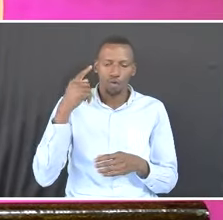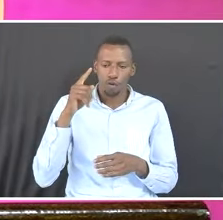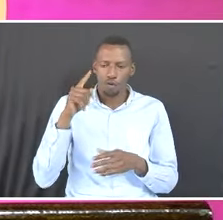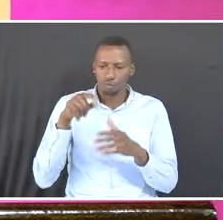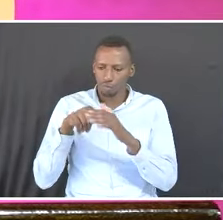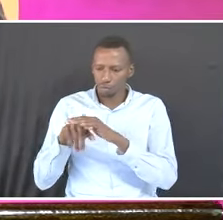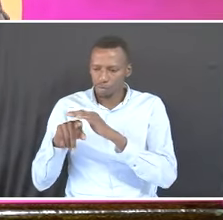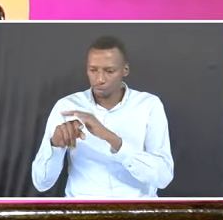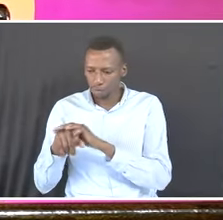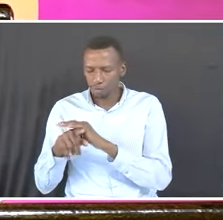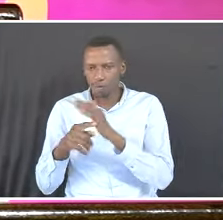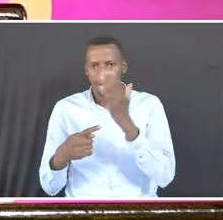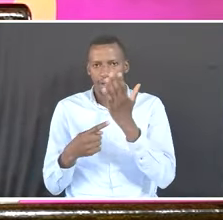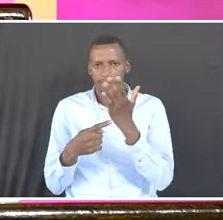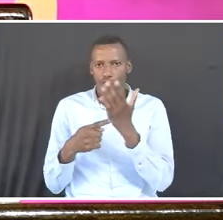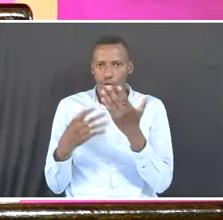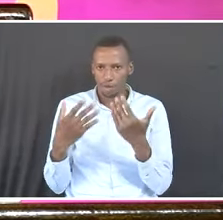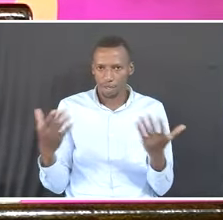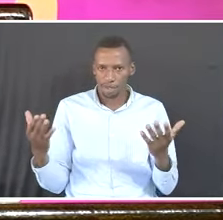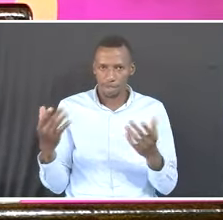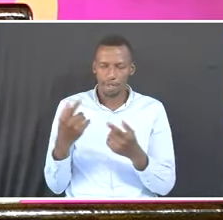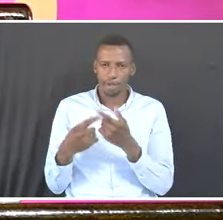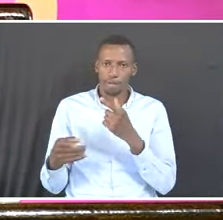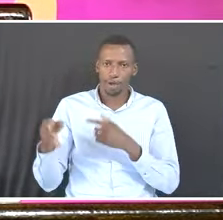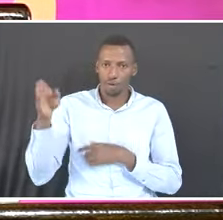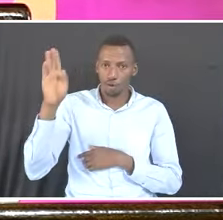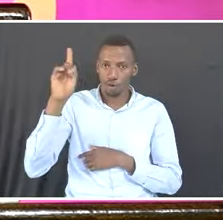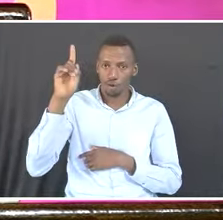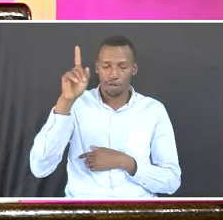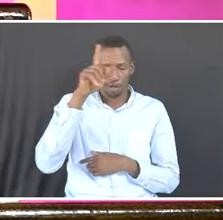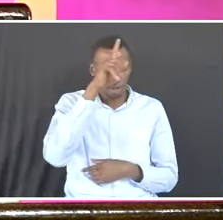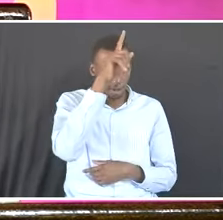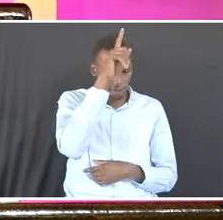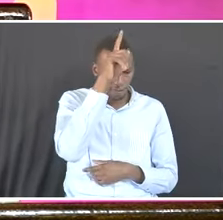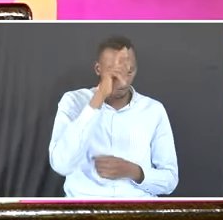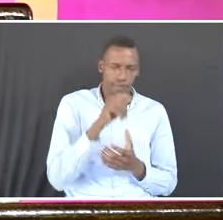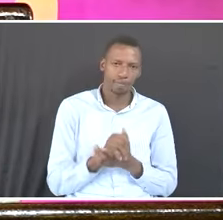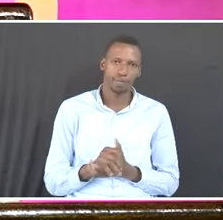platforms, but God is analog.